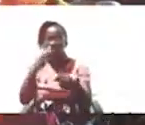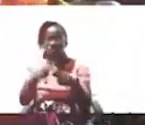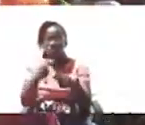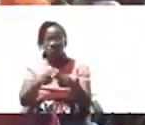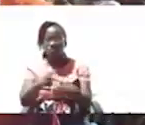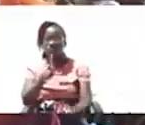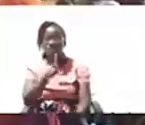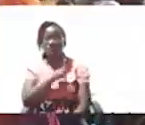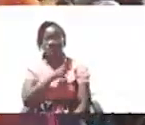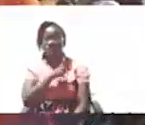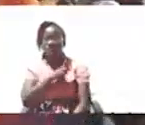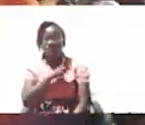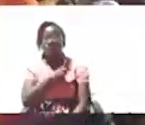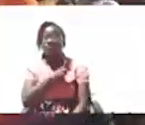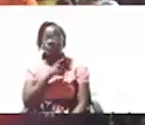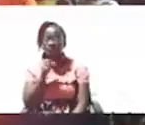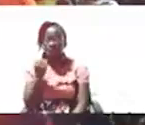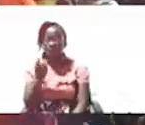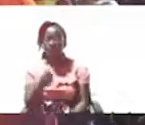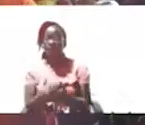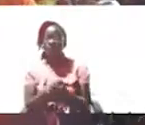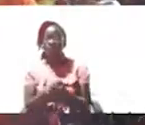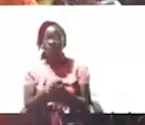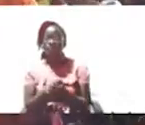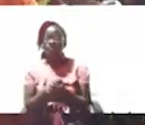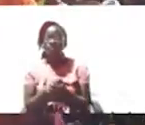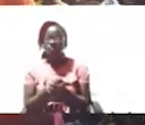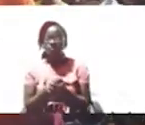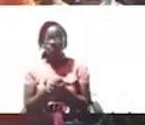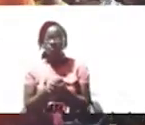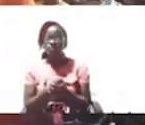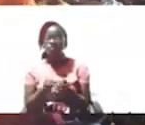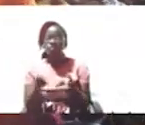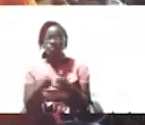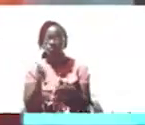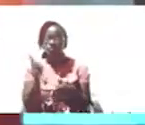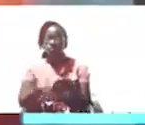Through this word, something is going to happen in your body.